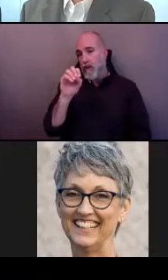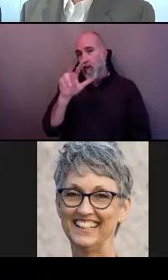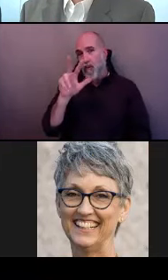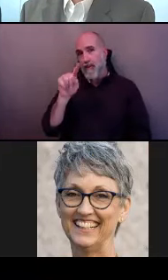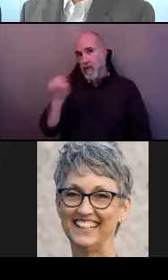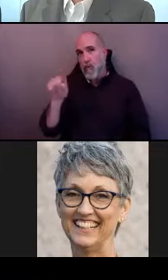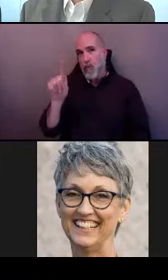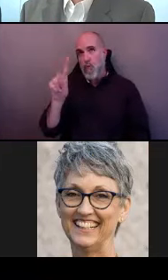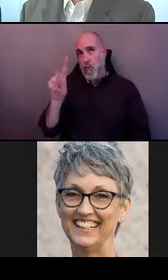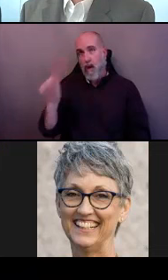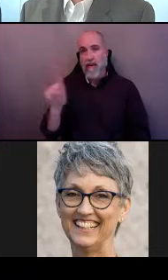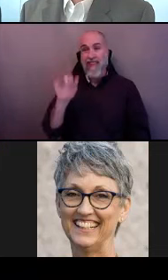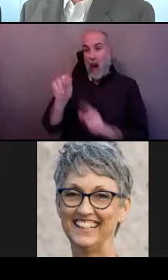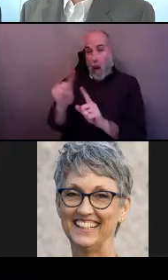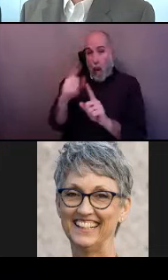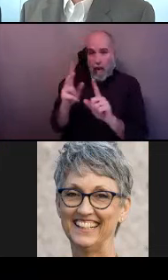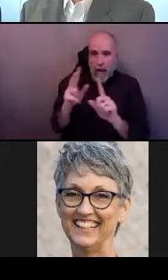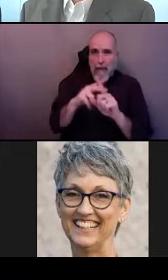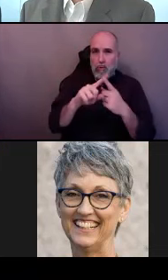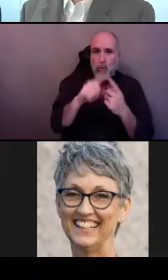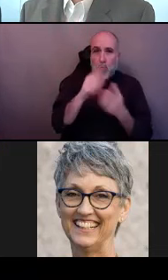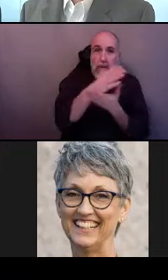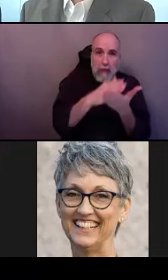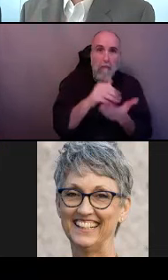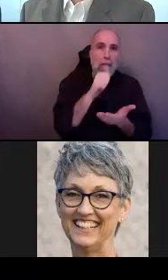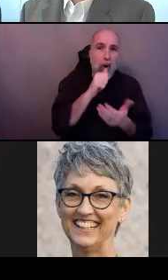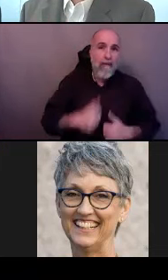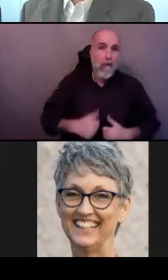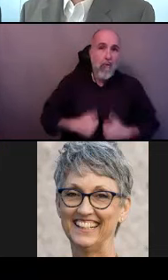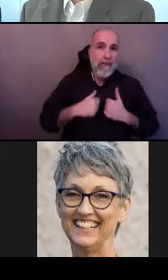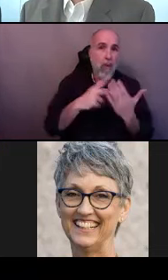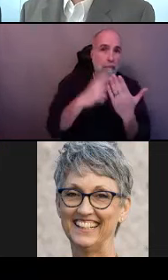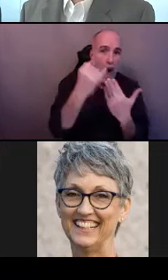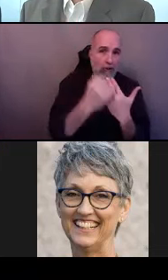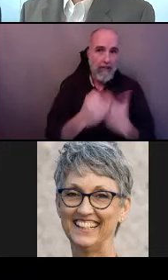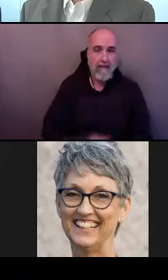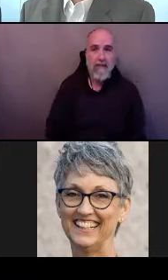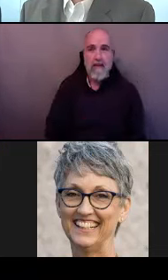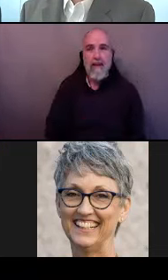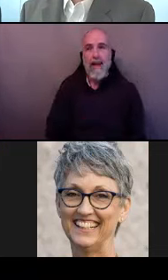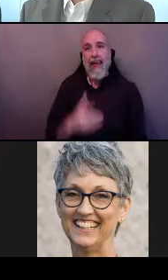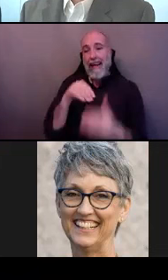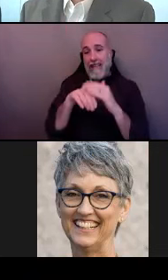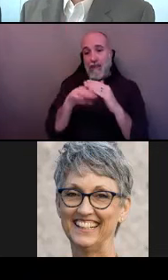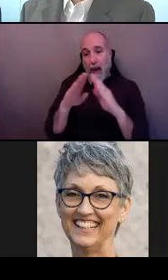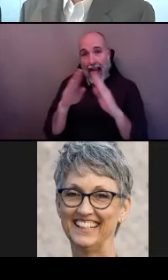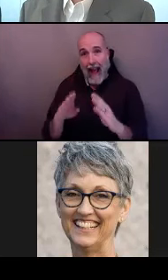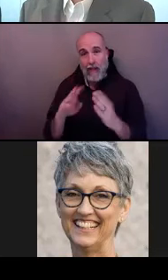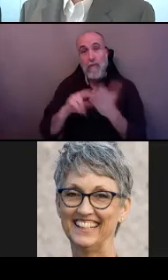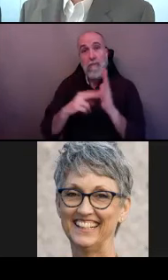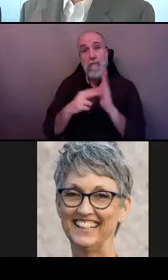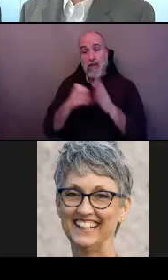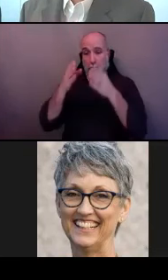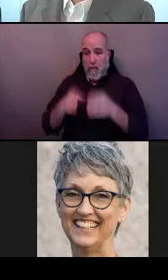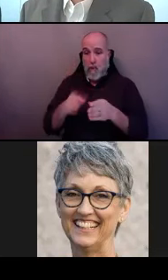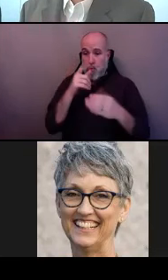2014-0130-021, which only applies to certain private residential projects. An accessible house presumes that a person with a